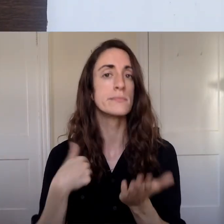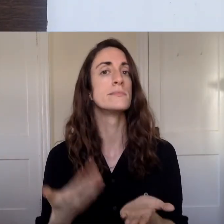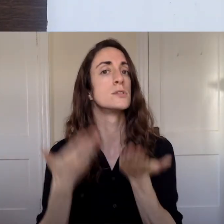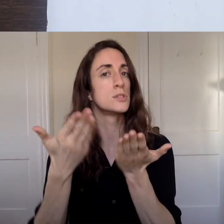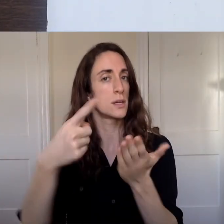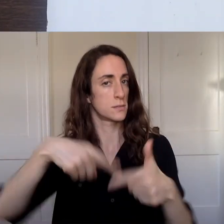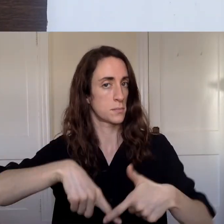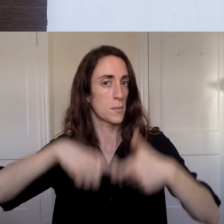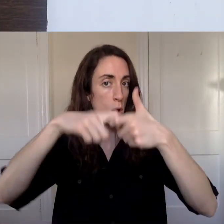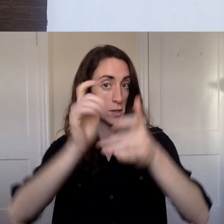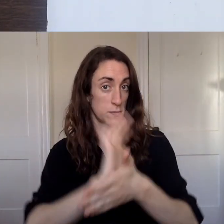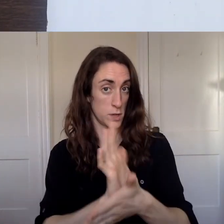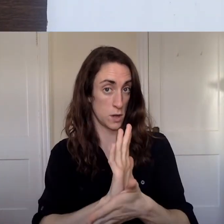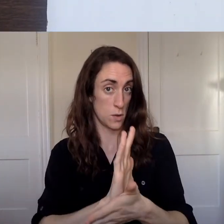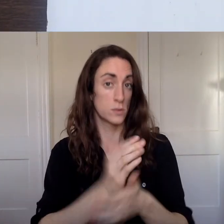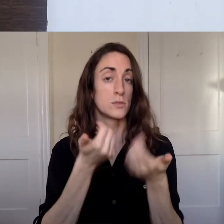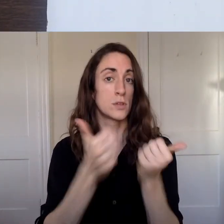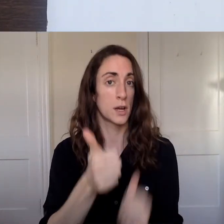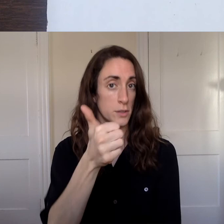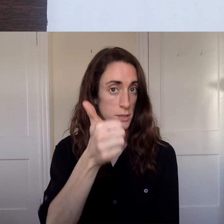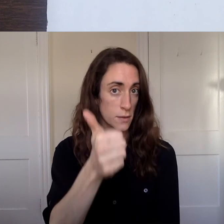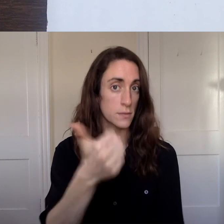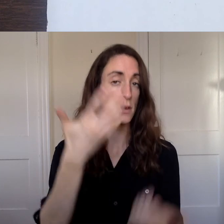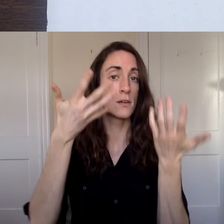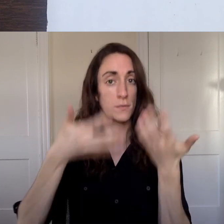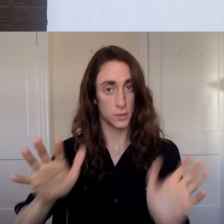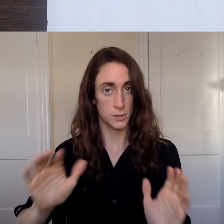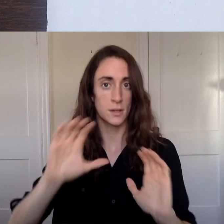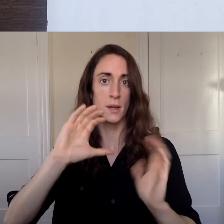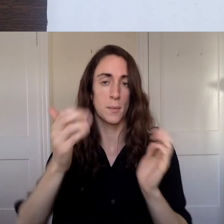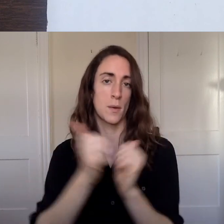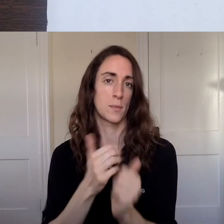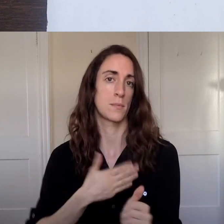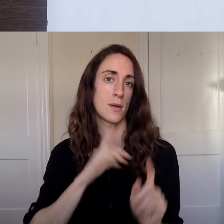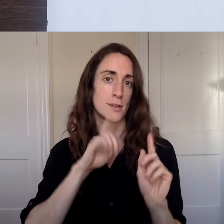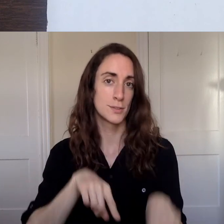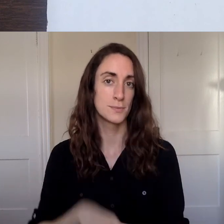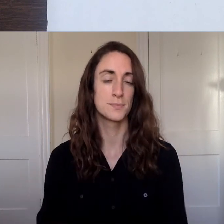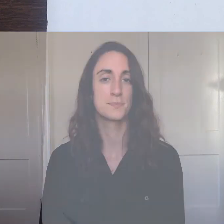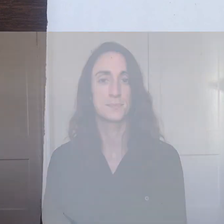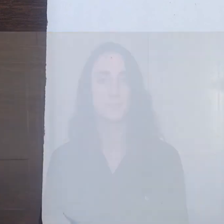I'm going to show one more example. I suggest that you pause the video, try it yourself, and then compare your work to mine.